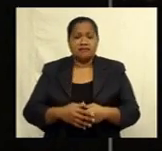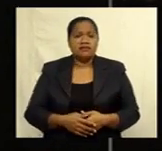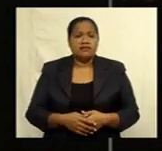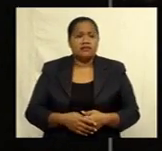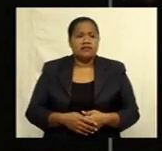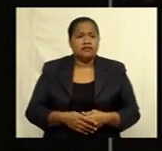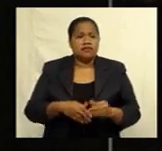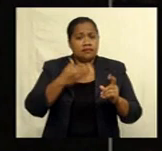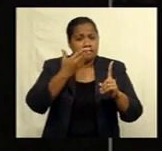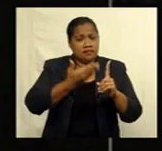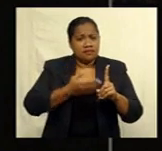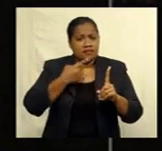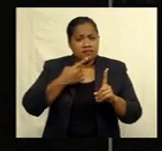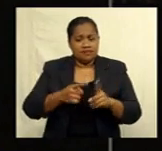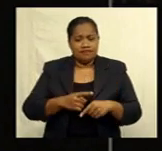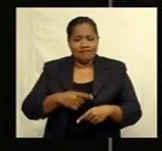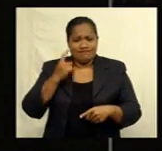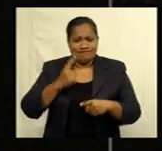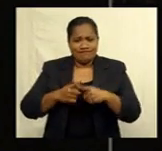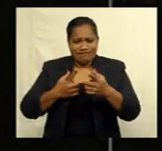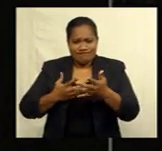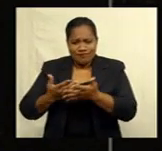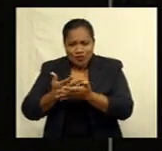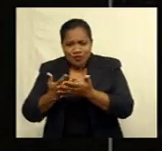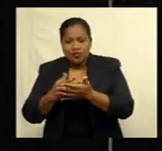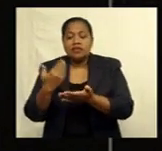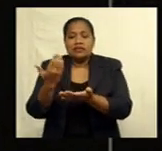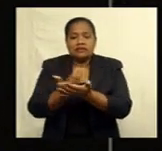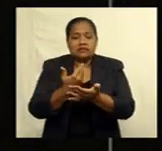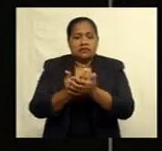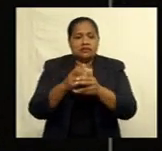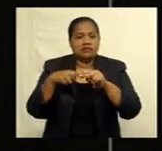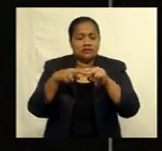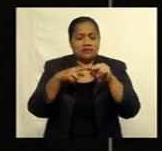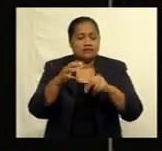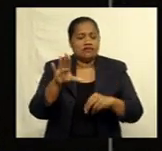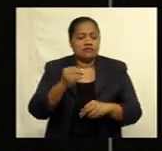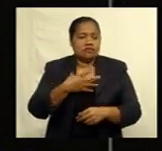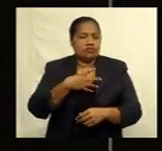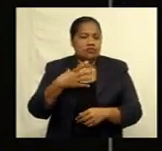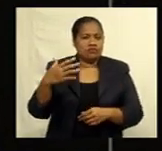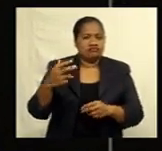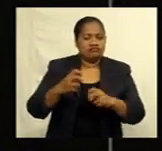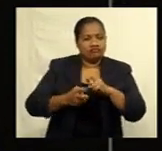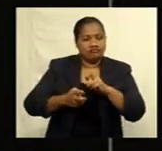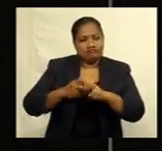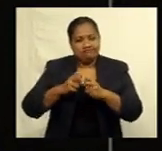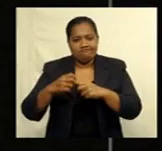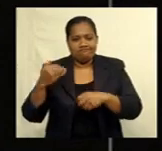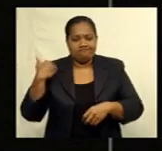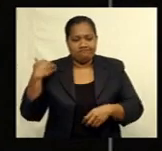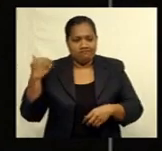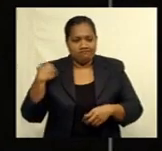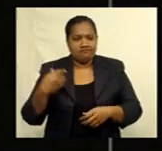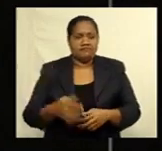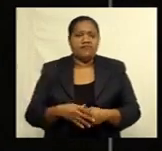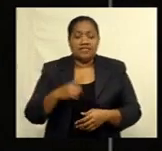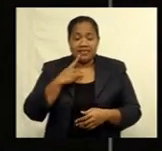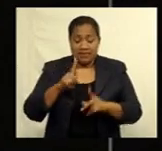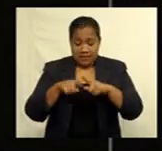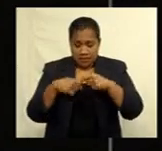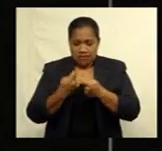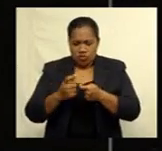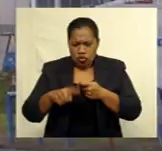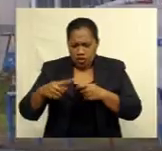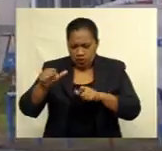Martin says quick mitigation efforts have saved Fiji more trouble. Apanisa Wangai reports the team continues to assist the Ministry